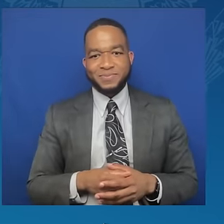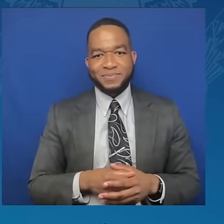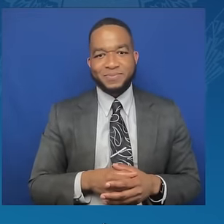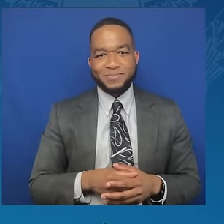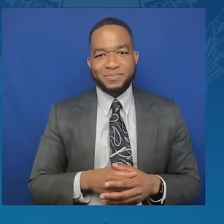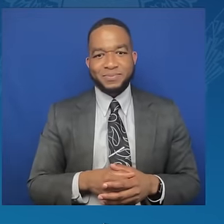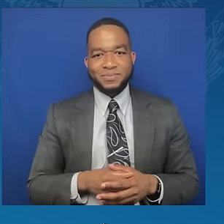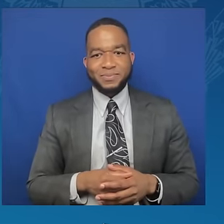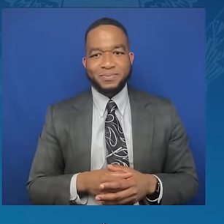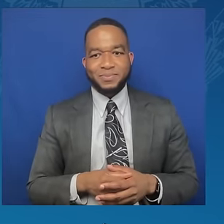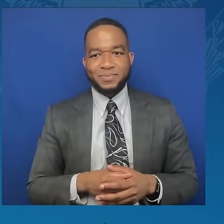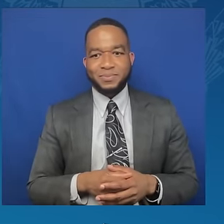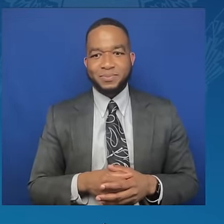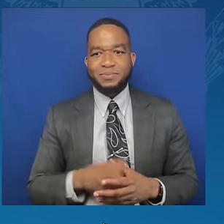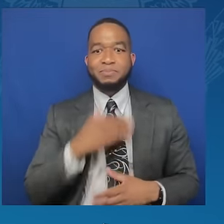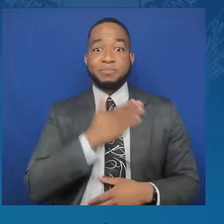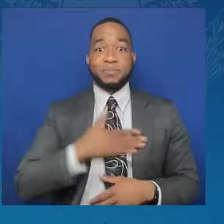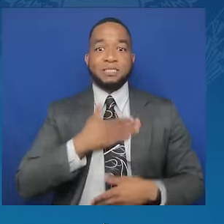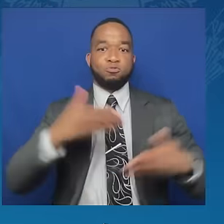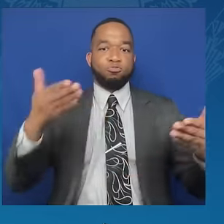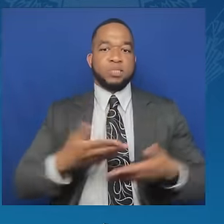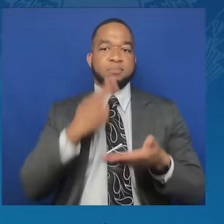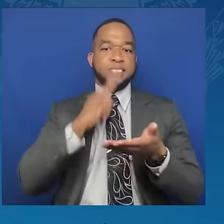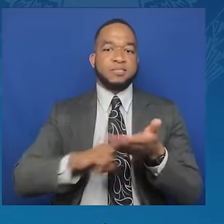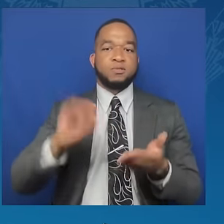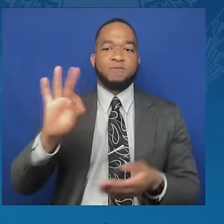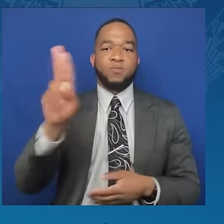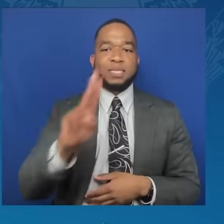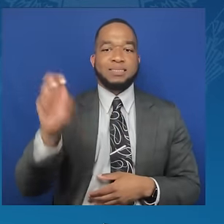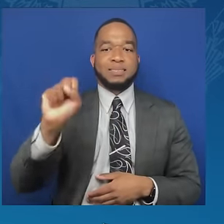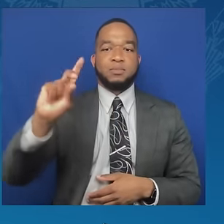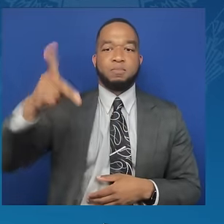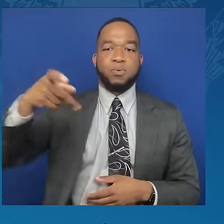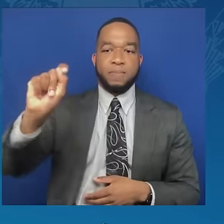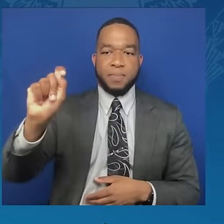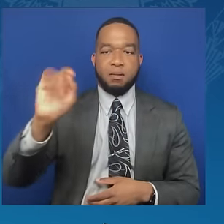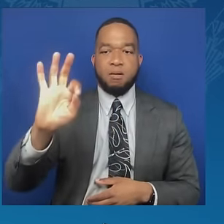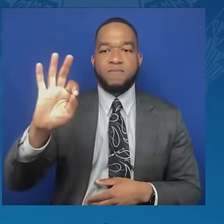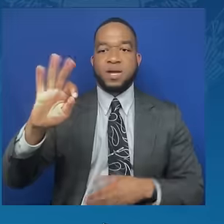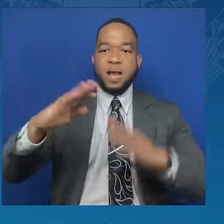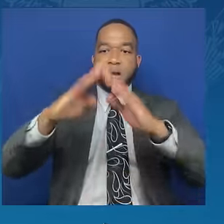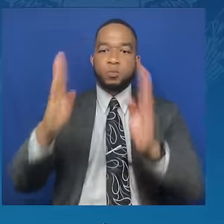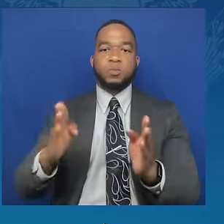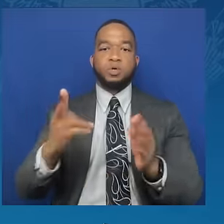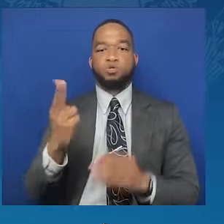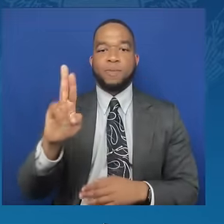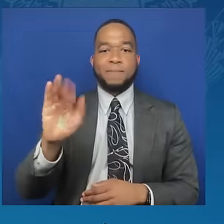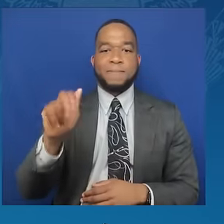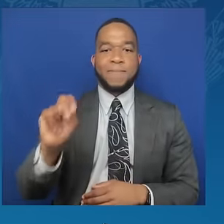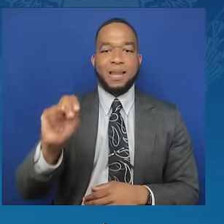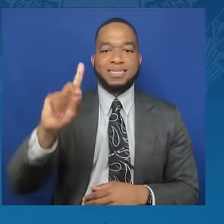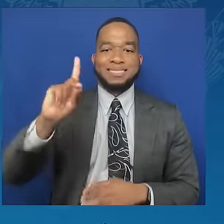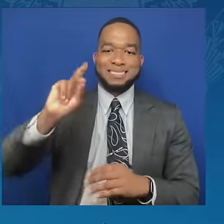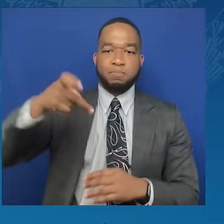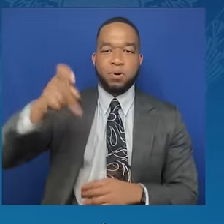Please welcome Secretary of the United States Department of Housing and Urban Development, Marsha Fudge.